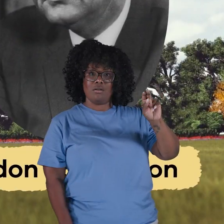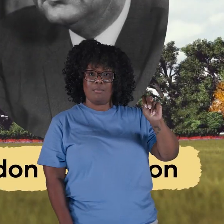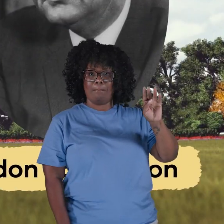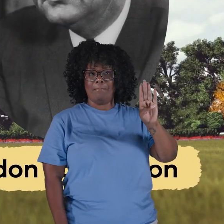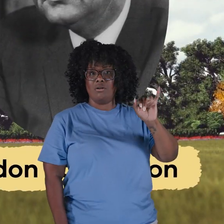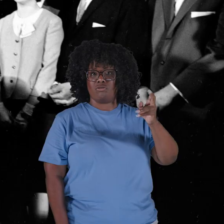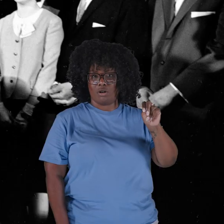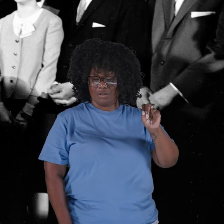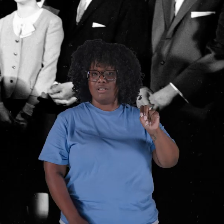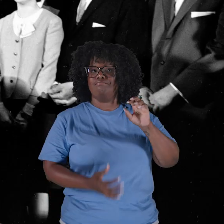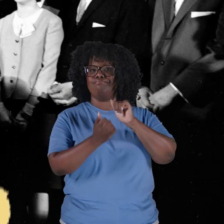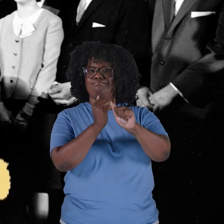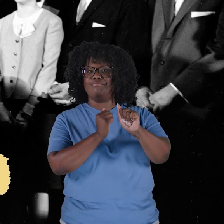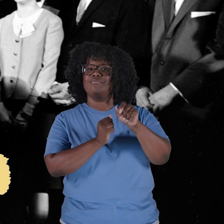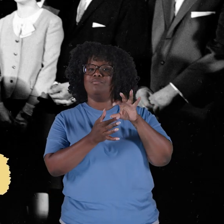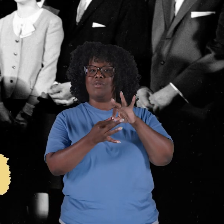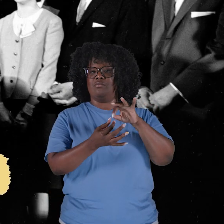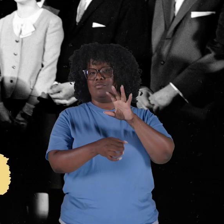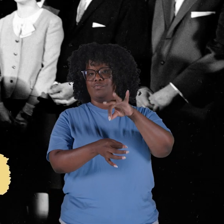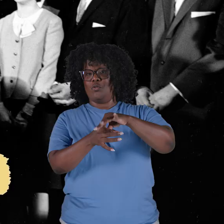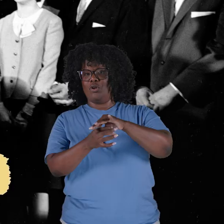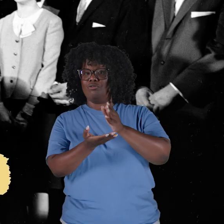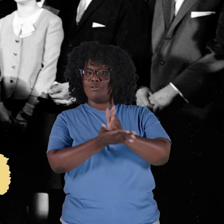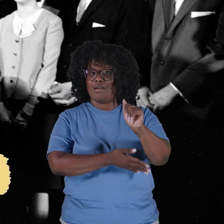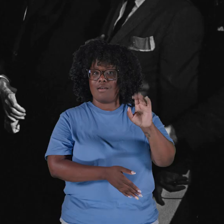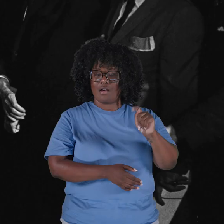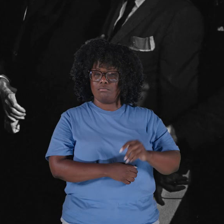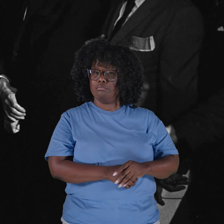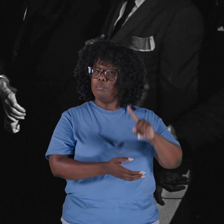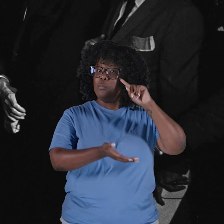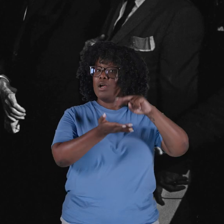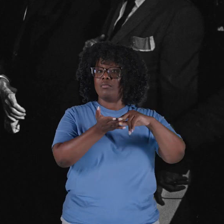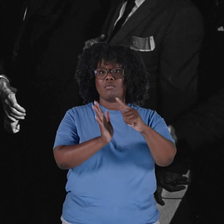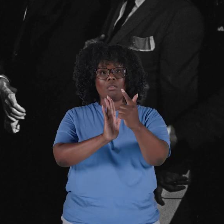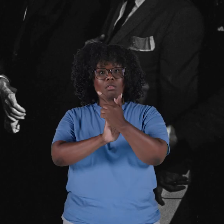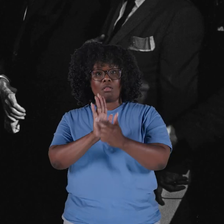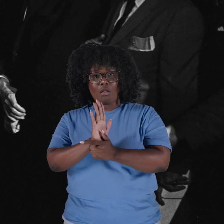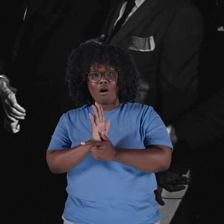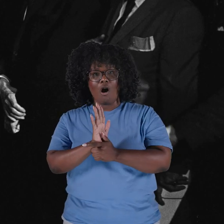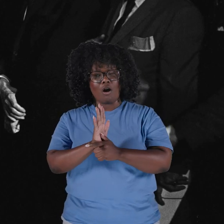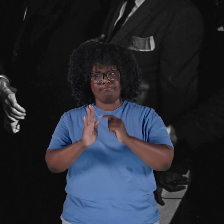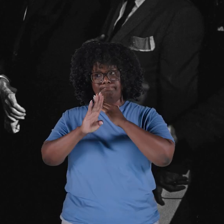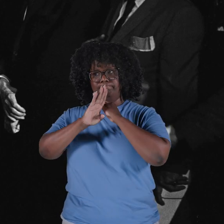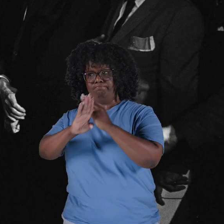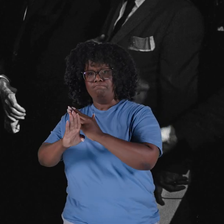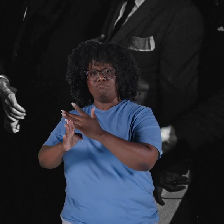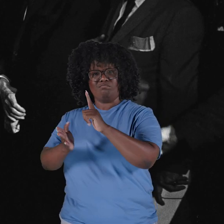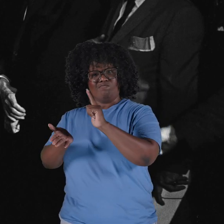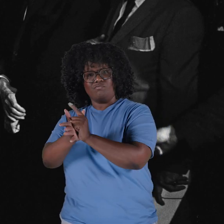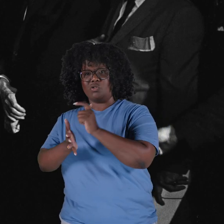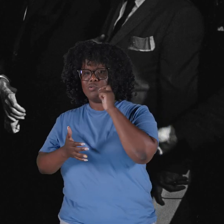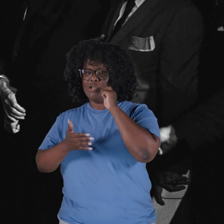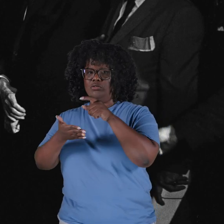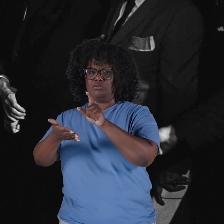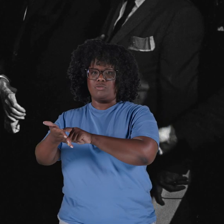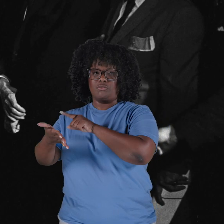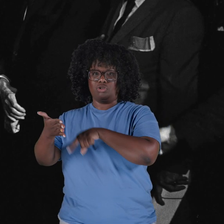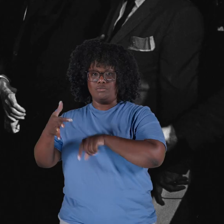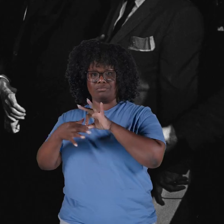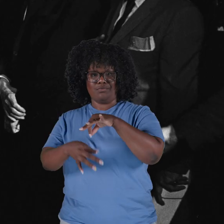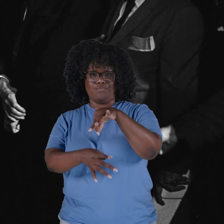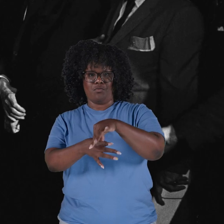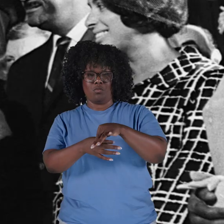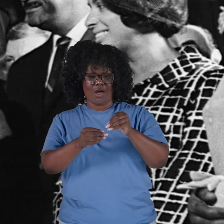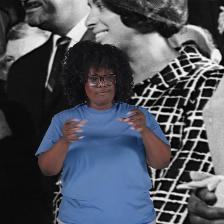B. Johnson signed the Voting Rights Act. The purpose of this law was to prohibit racial discrimination